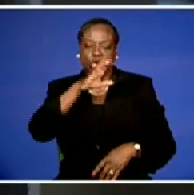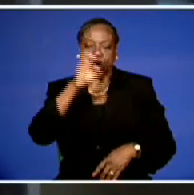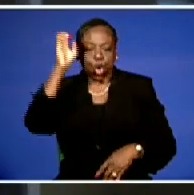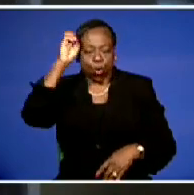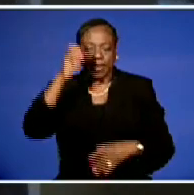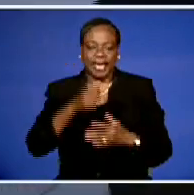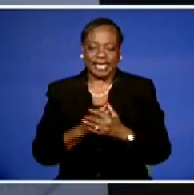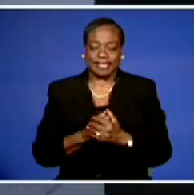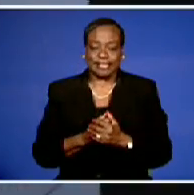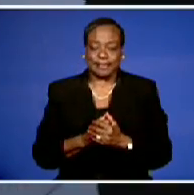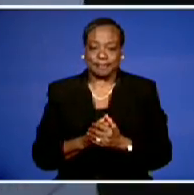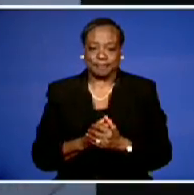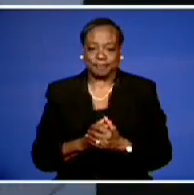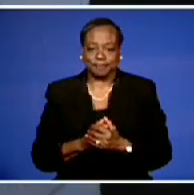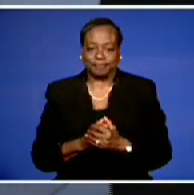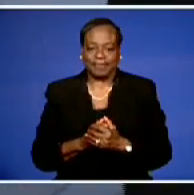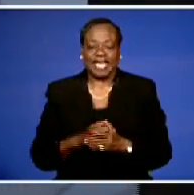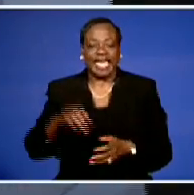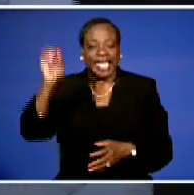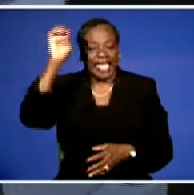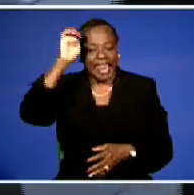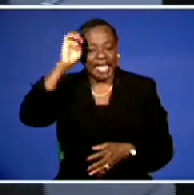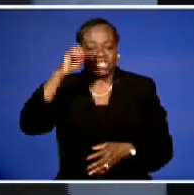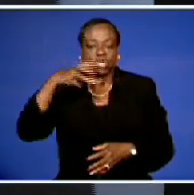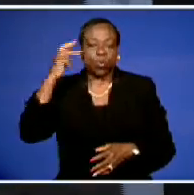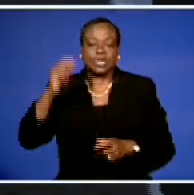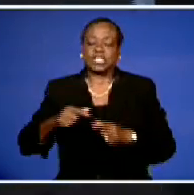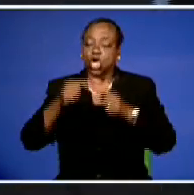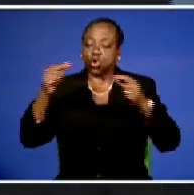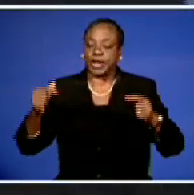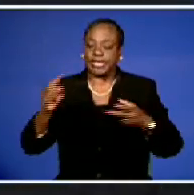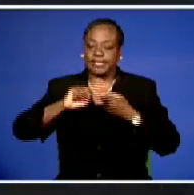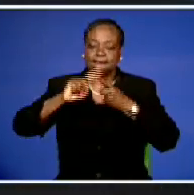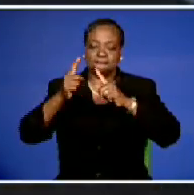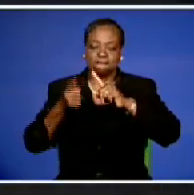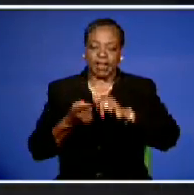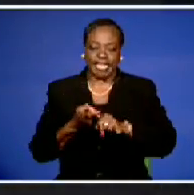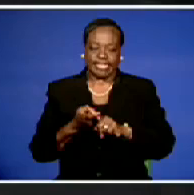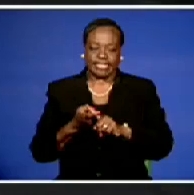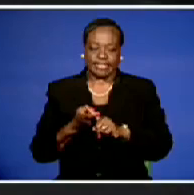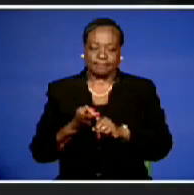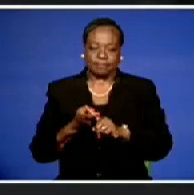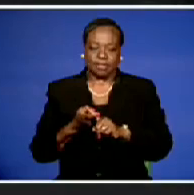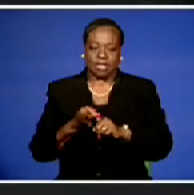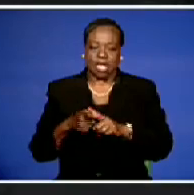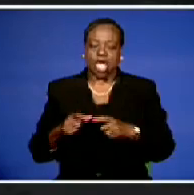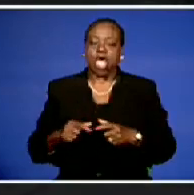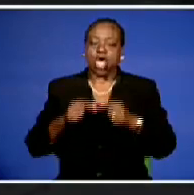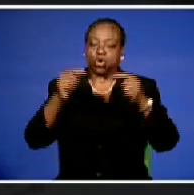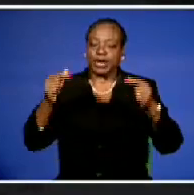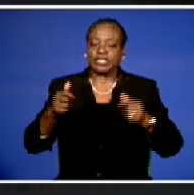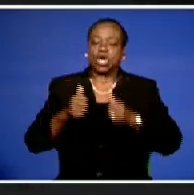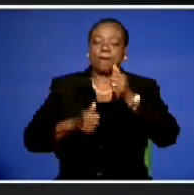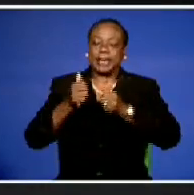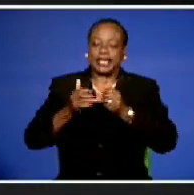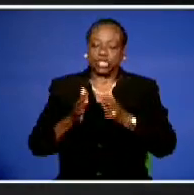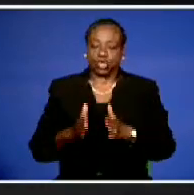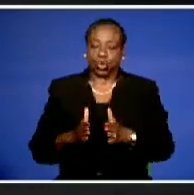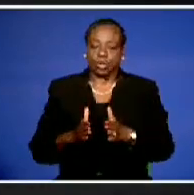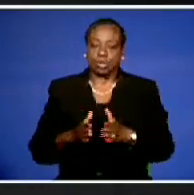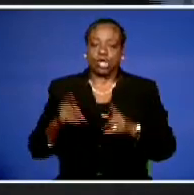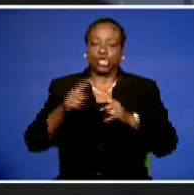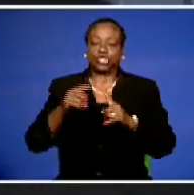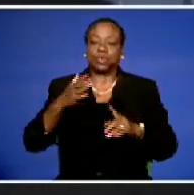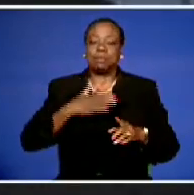15 rounds, you know. Elijah was a great friend and a great competitor to